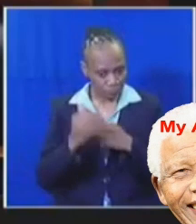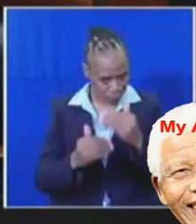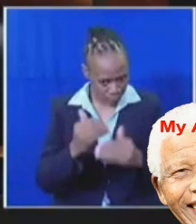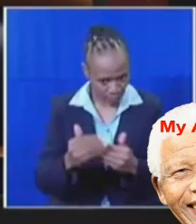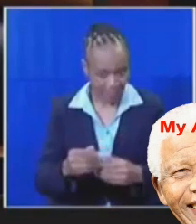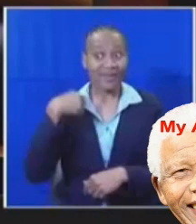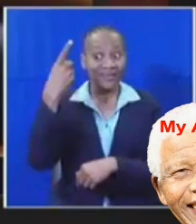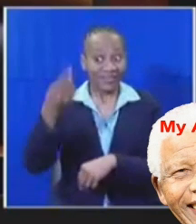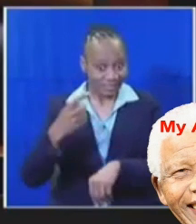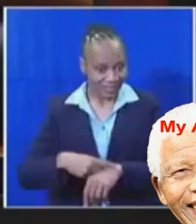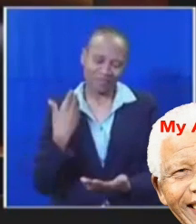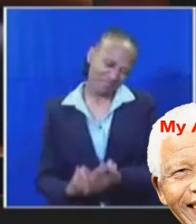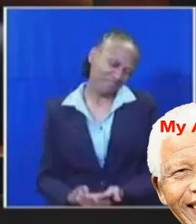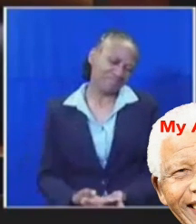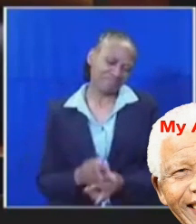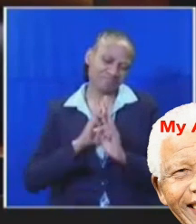the next time.